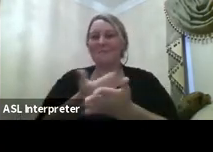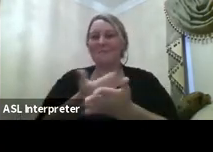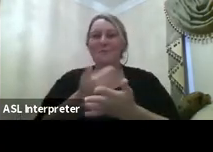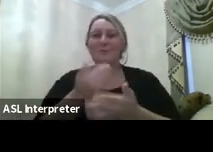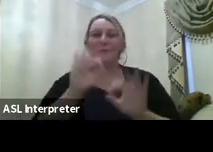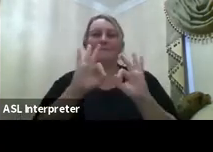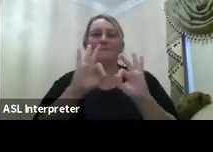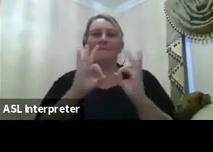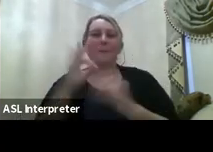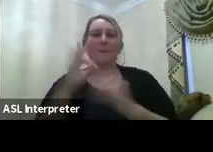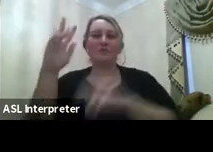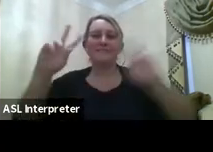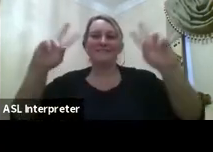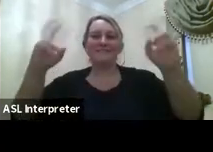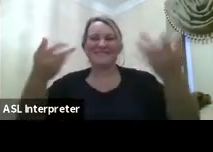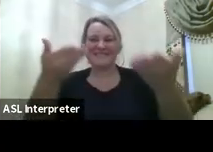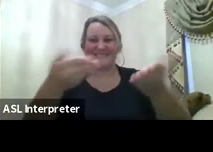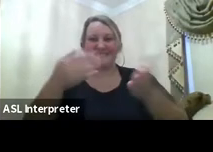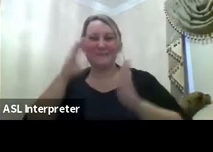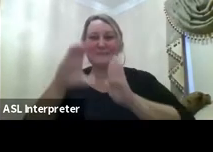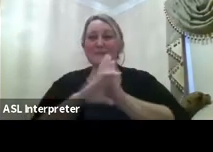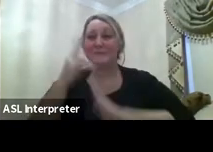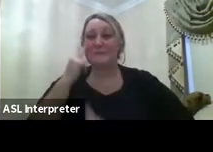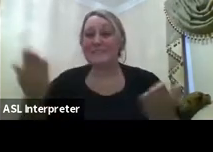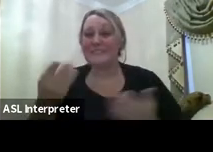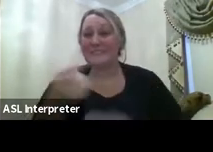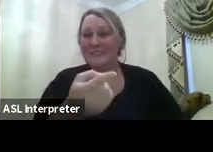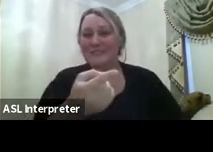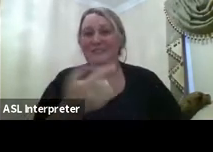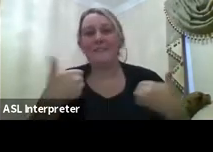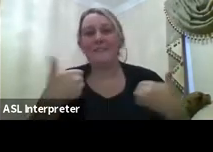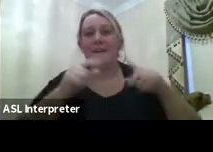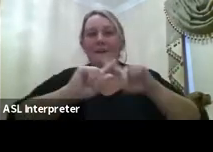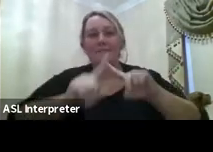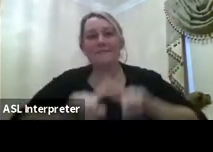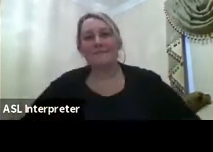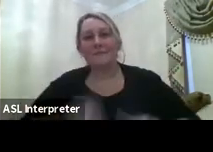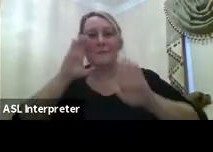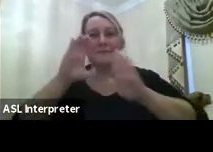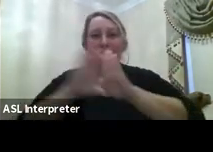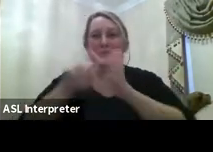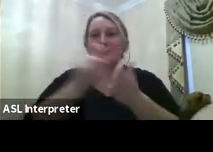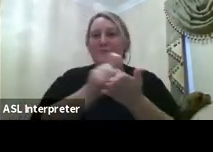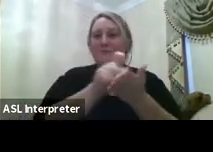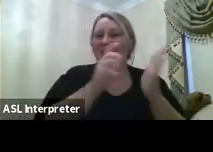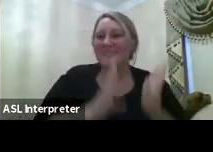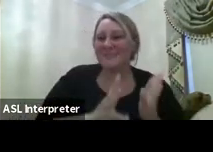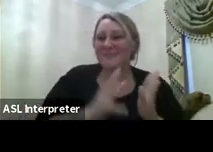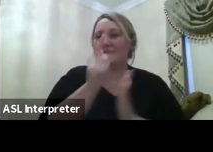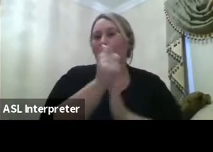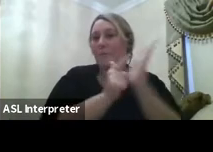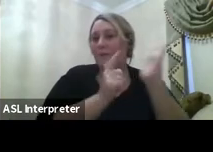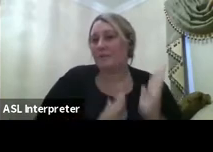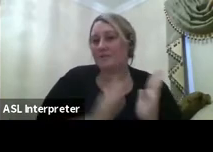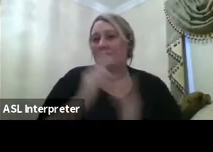text that was written by writers, but also lawyers were involved and HIV activists.